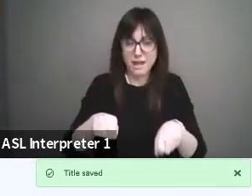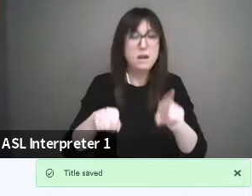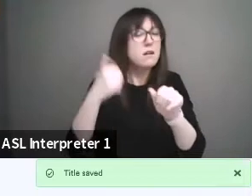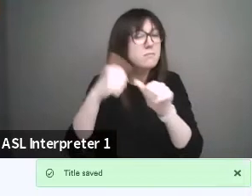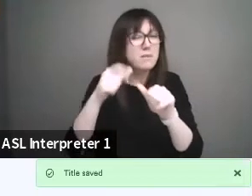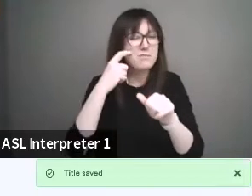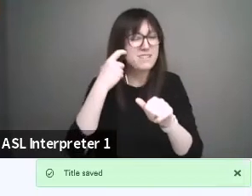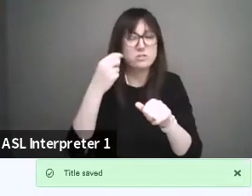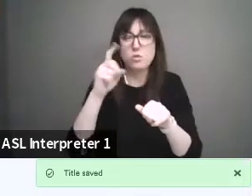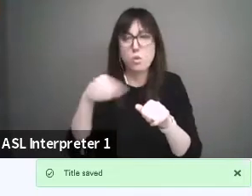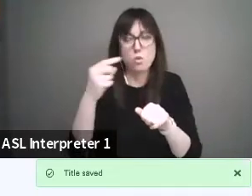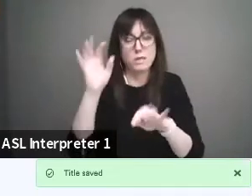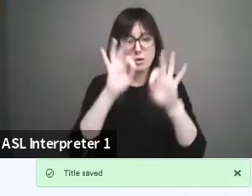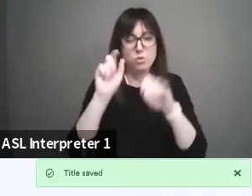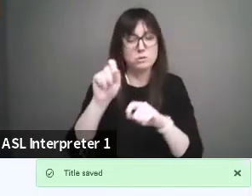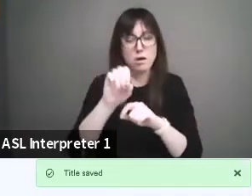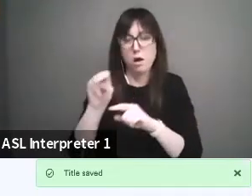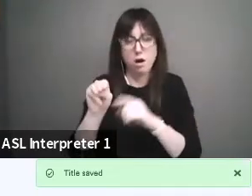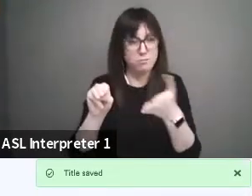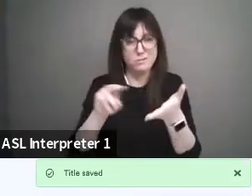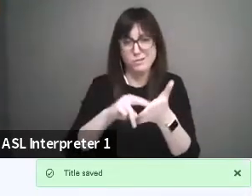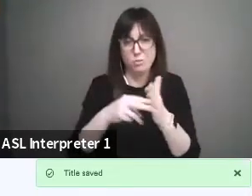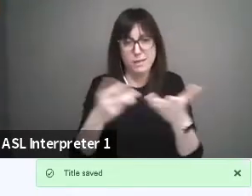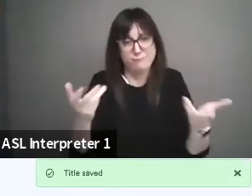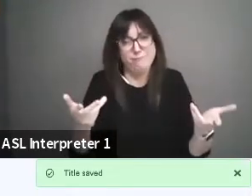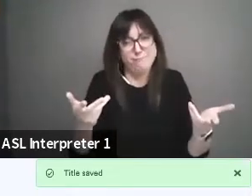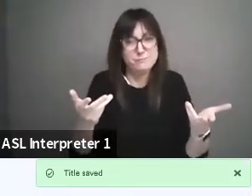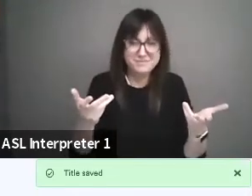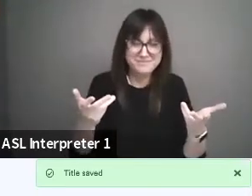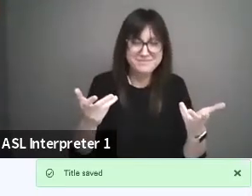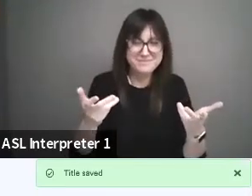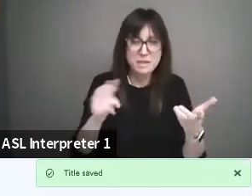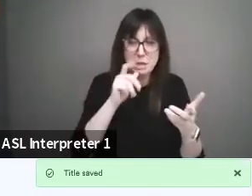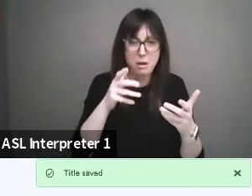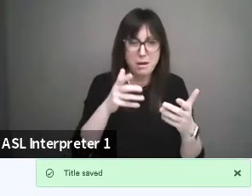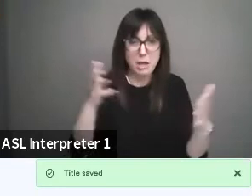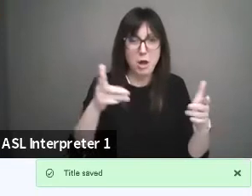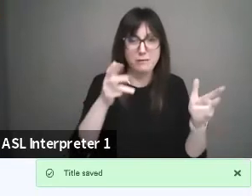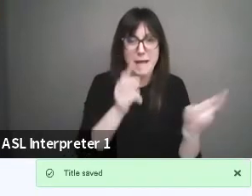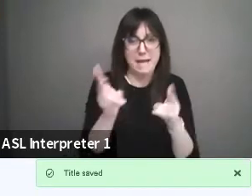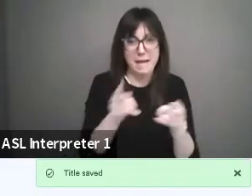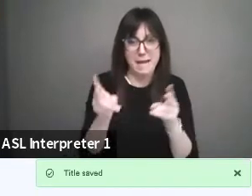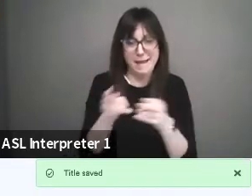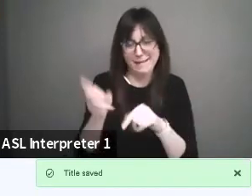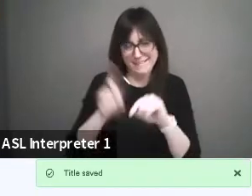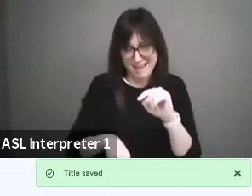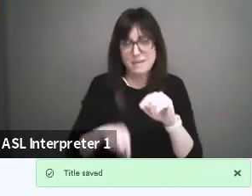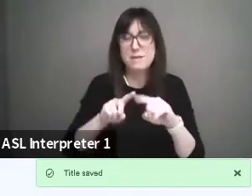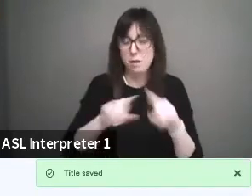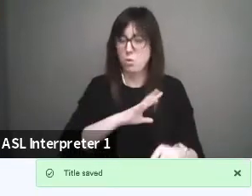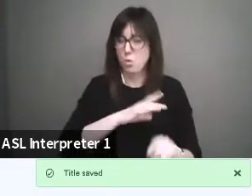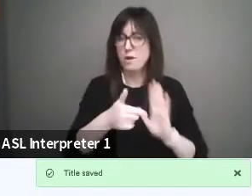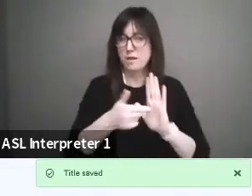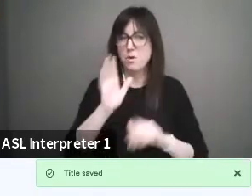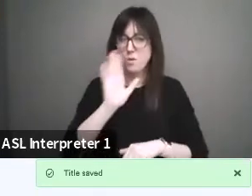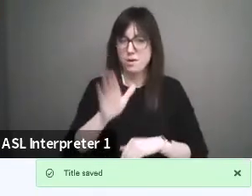recorded google.com, so I can't really change too much. I'll show you a great example of what we can do.